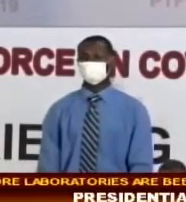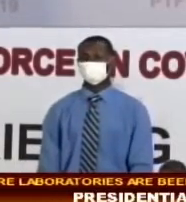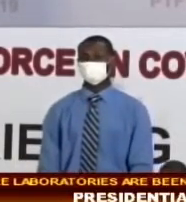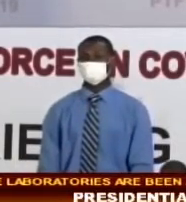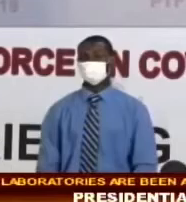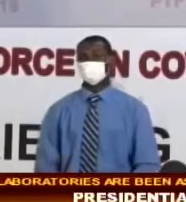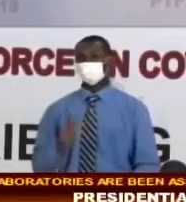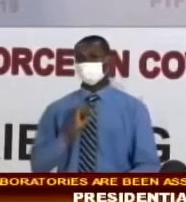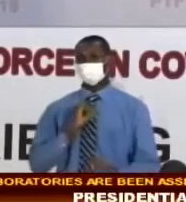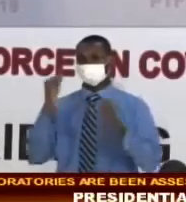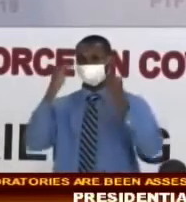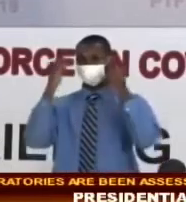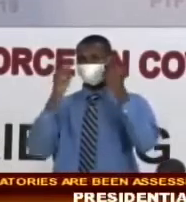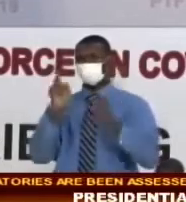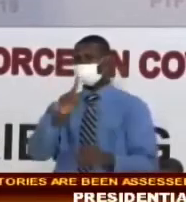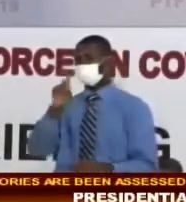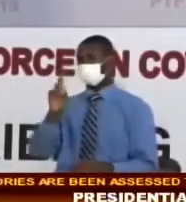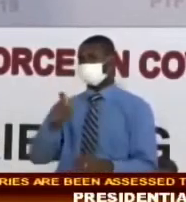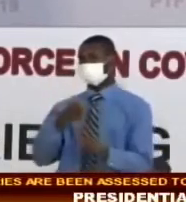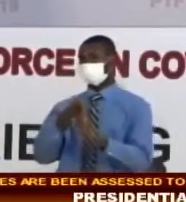I think the question from